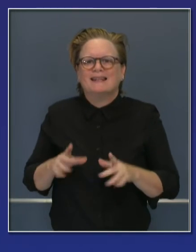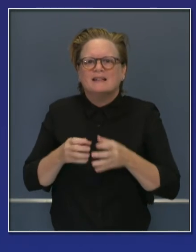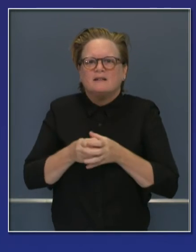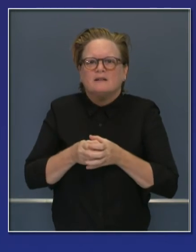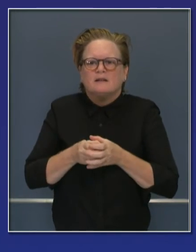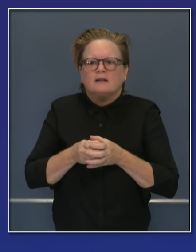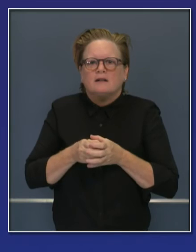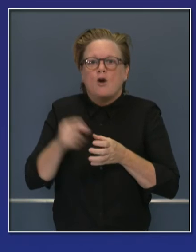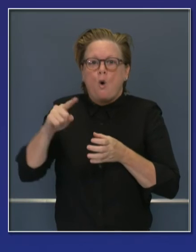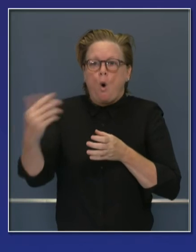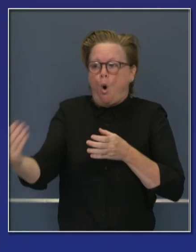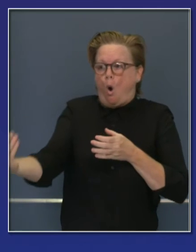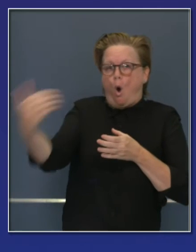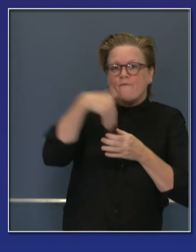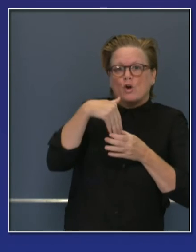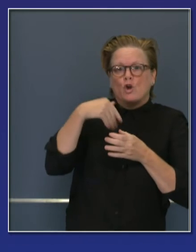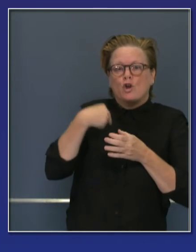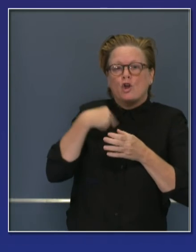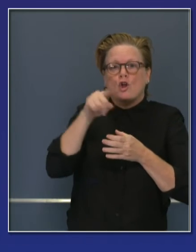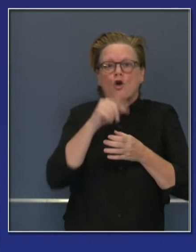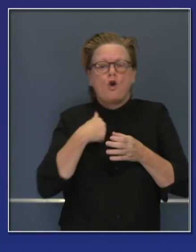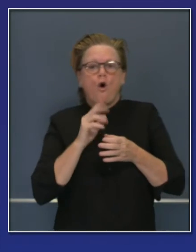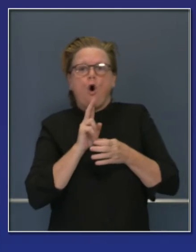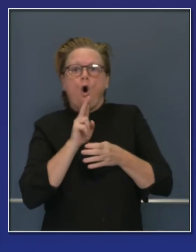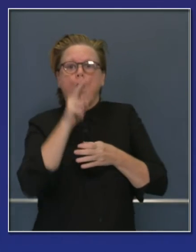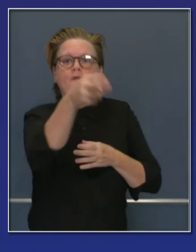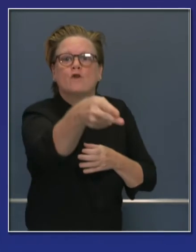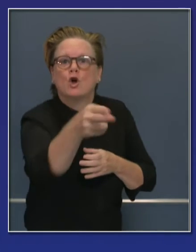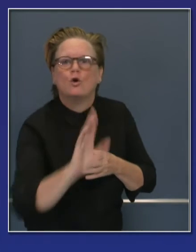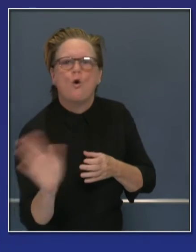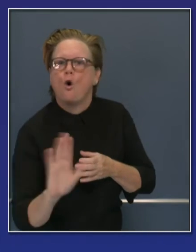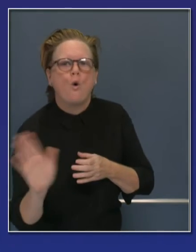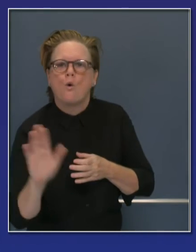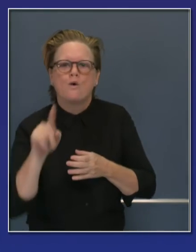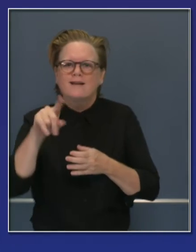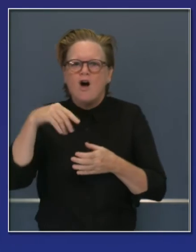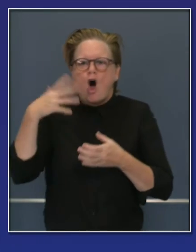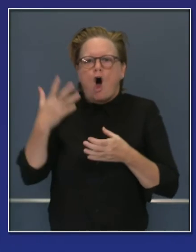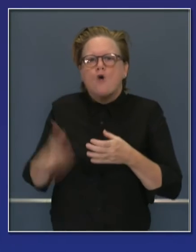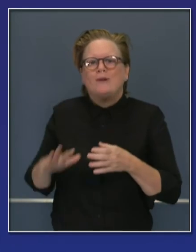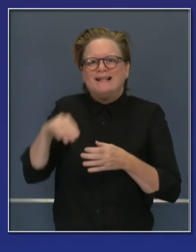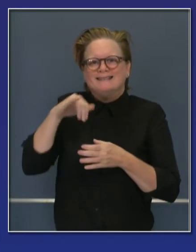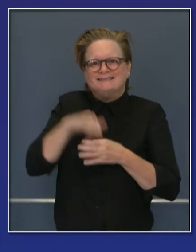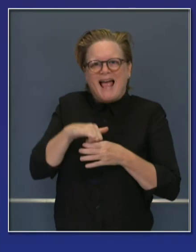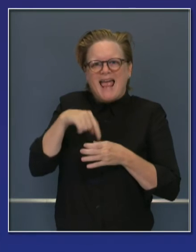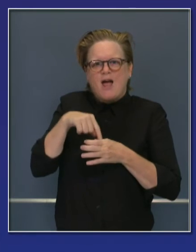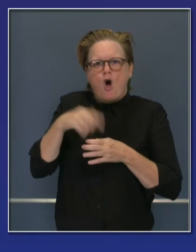particular, a lot of the day on Thursday. Traditionally, she'd come and visit us and be